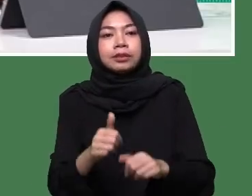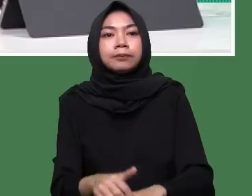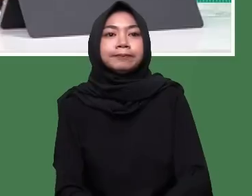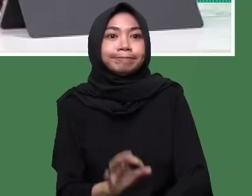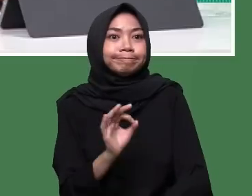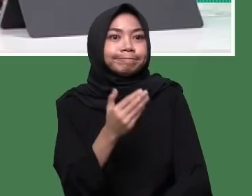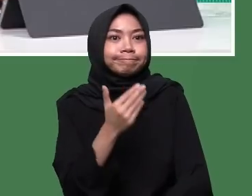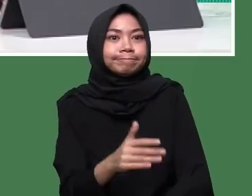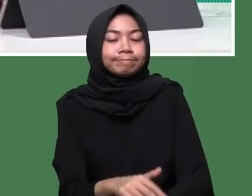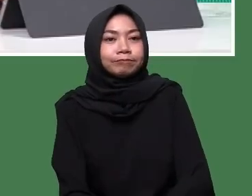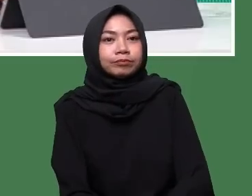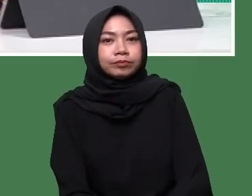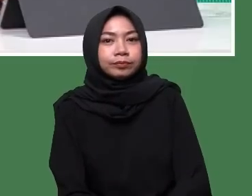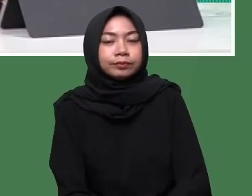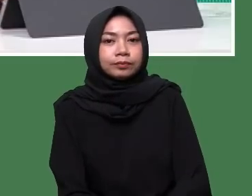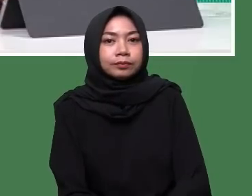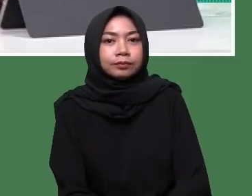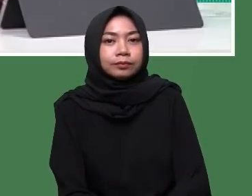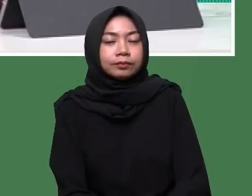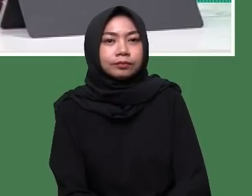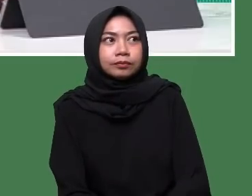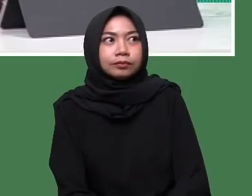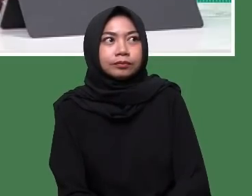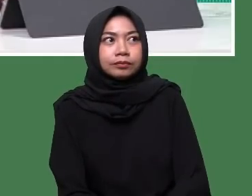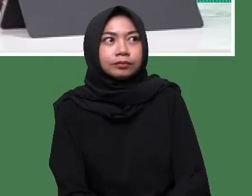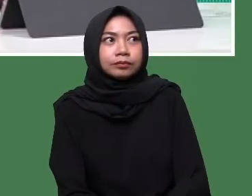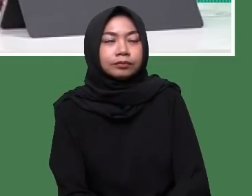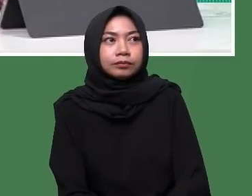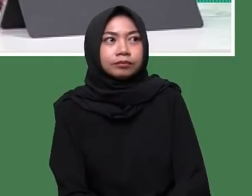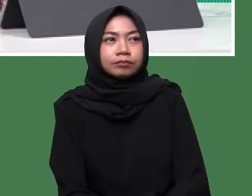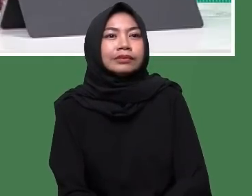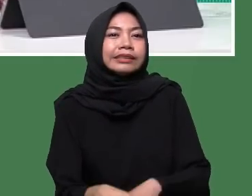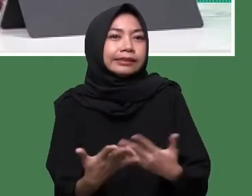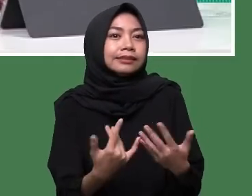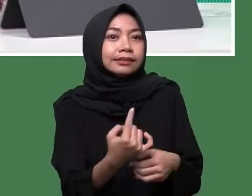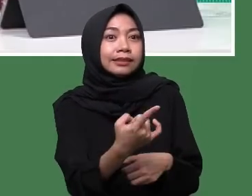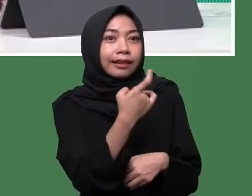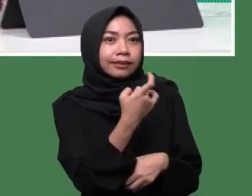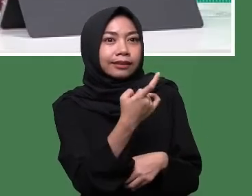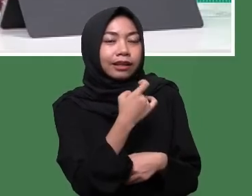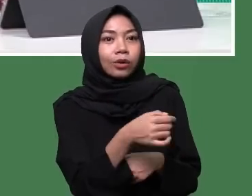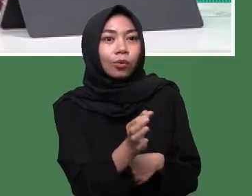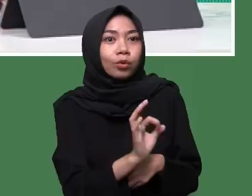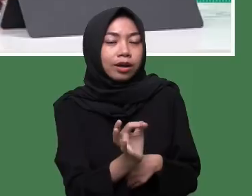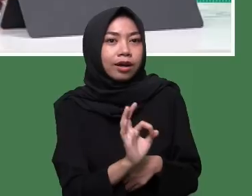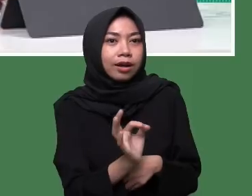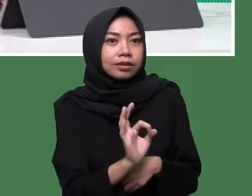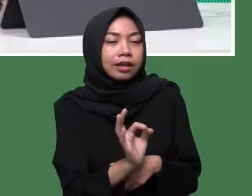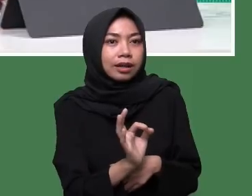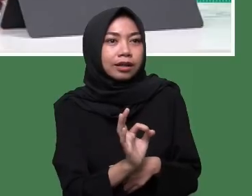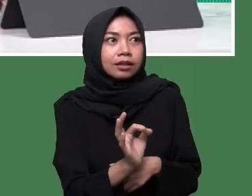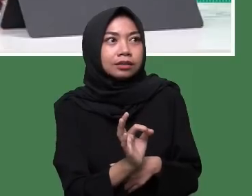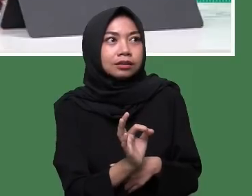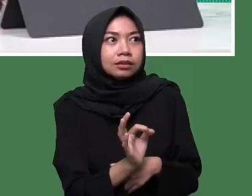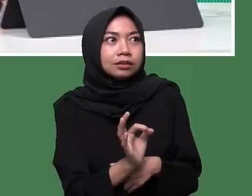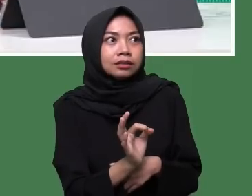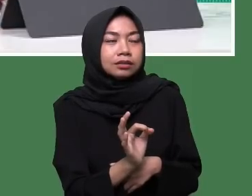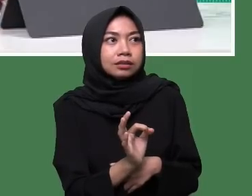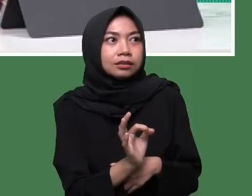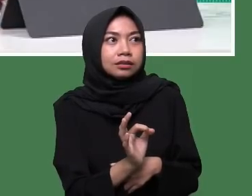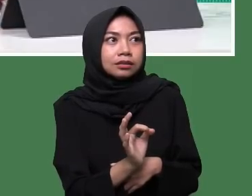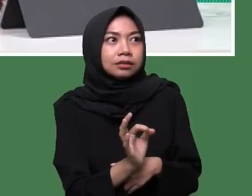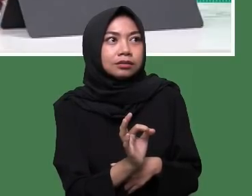Thank you. Okay, I don't think we have any more questions, and perhaps on that note is a good one.